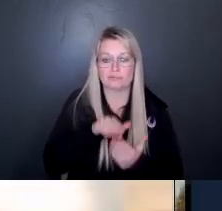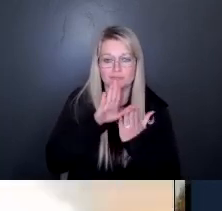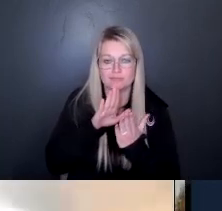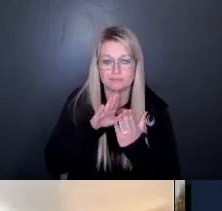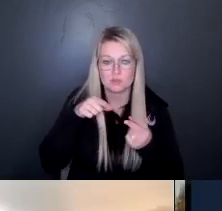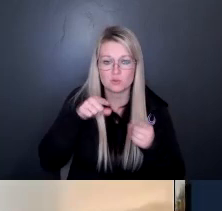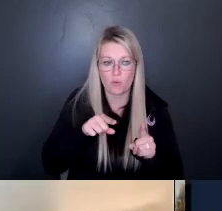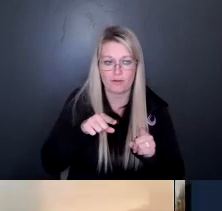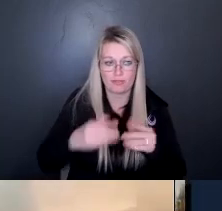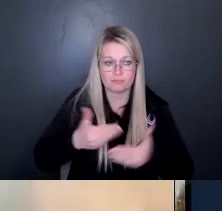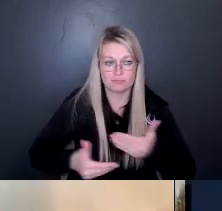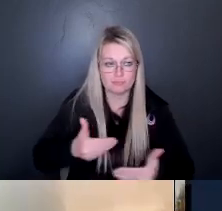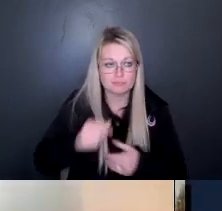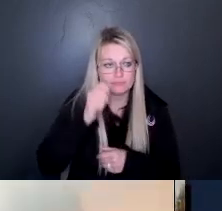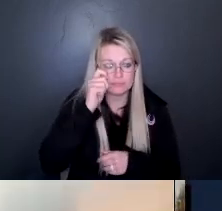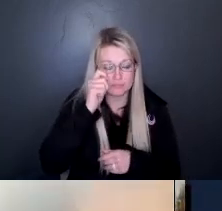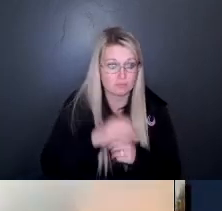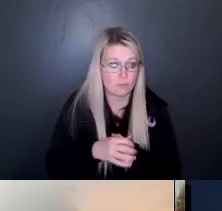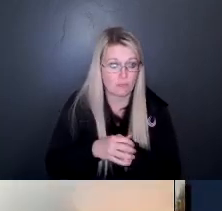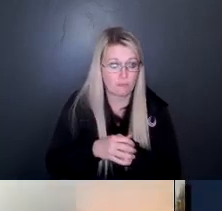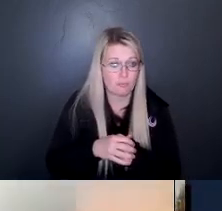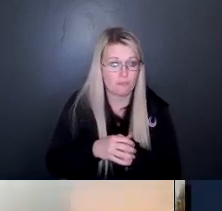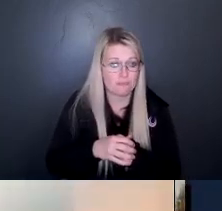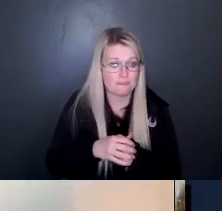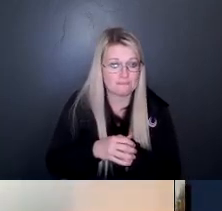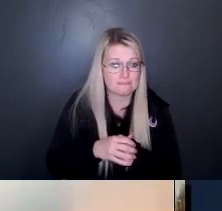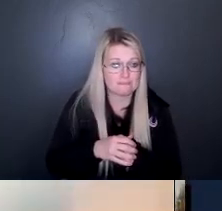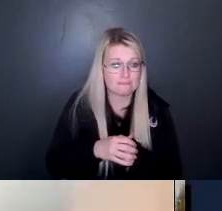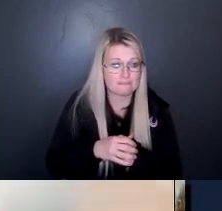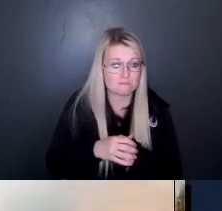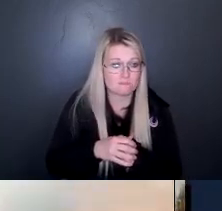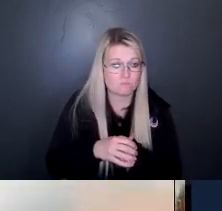Accelerated Learning Program. The use of Accelerated Learning Program